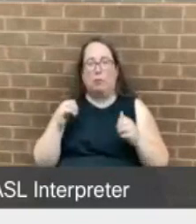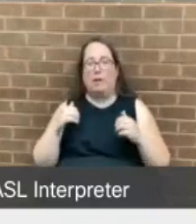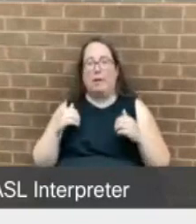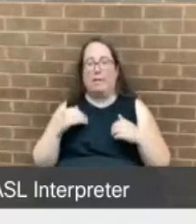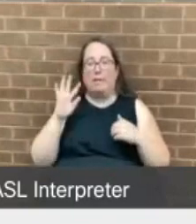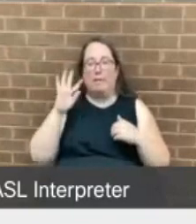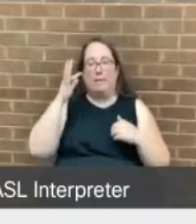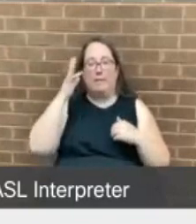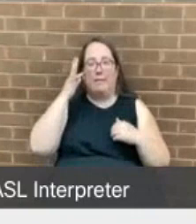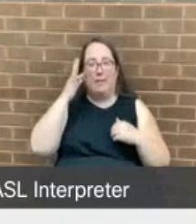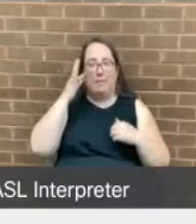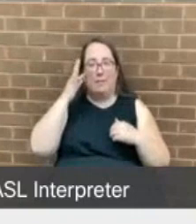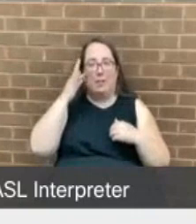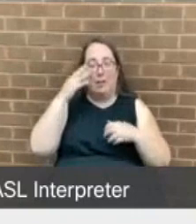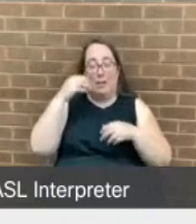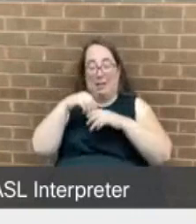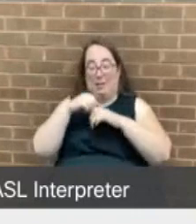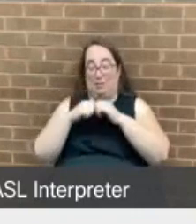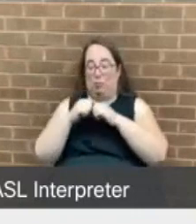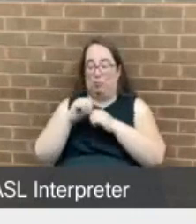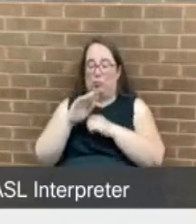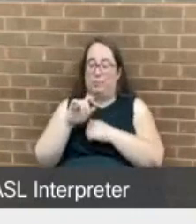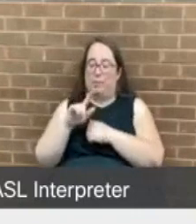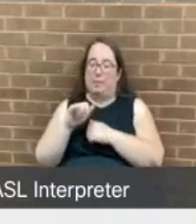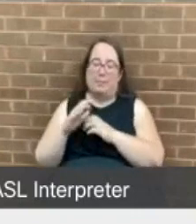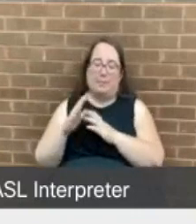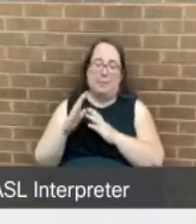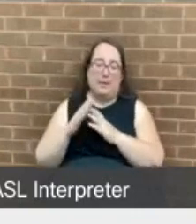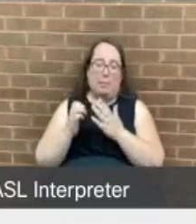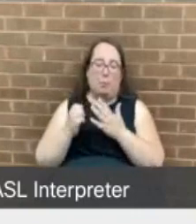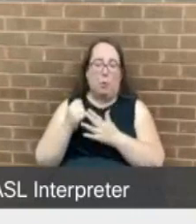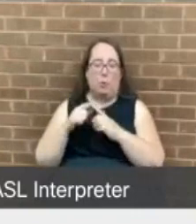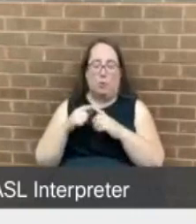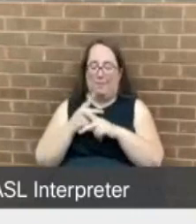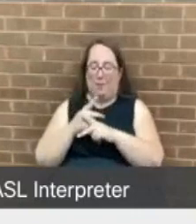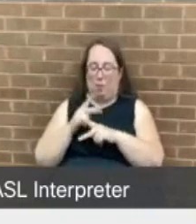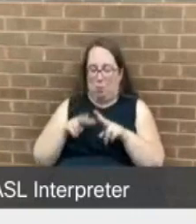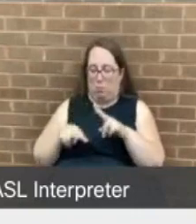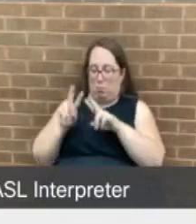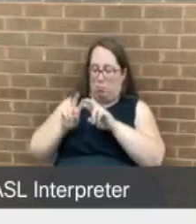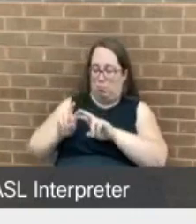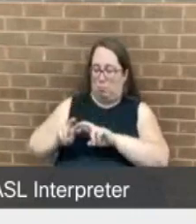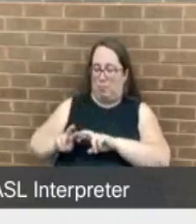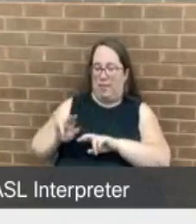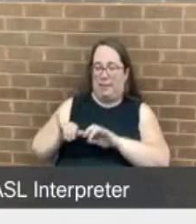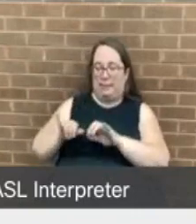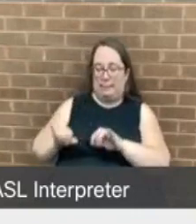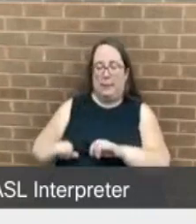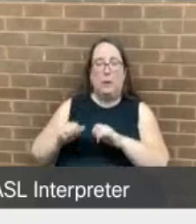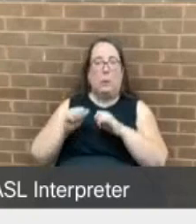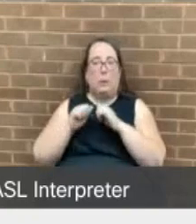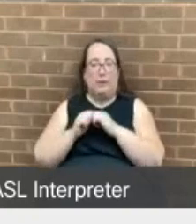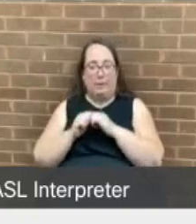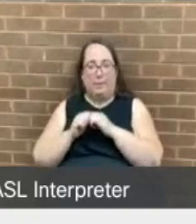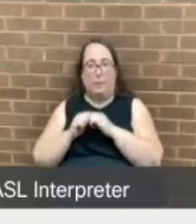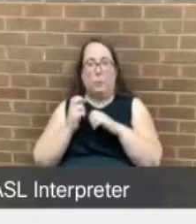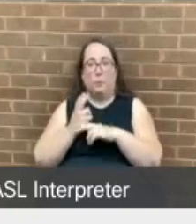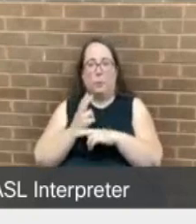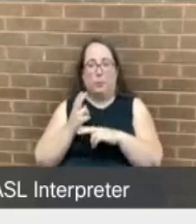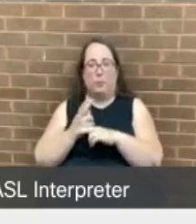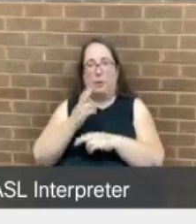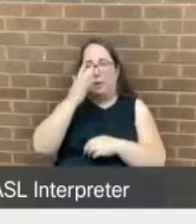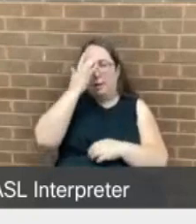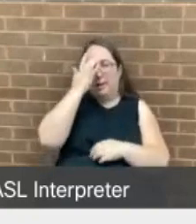federal infrastructure bill, that is one of our top priorities to kind of address that entire system. And I think between using